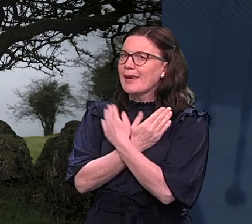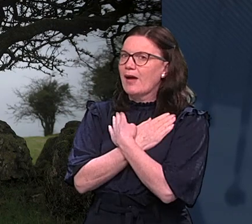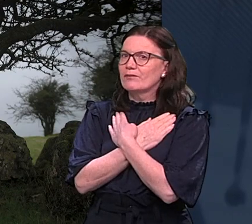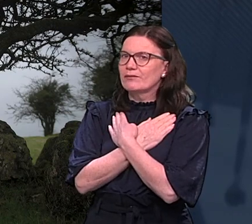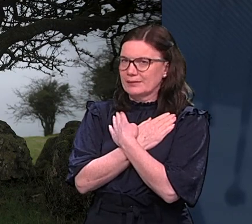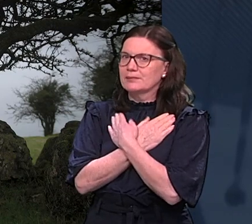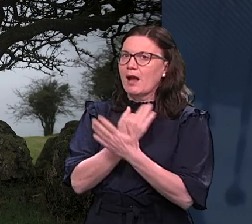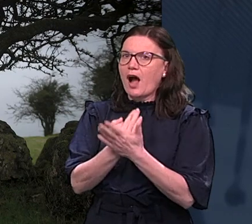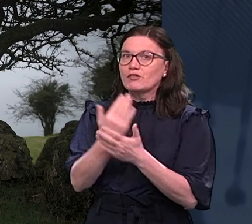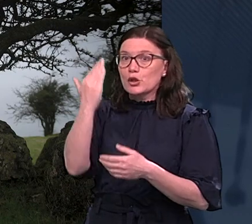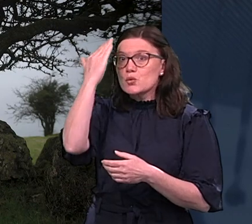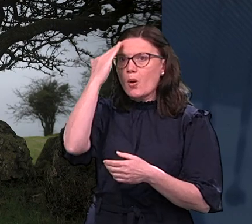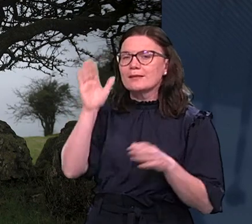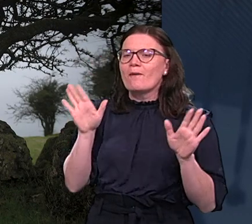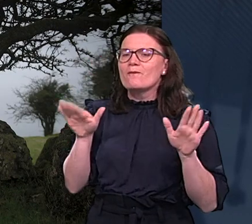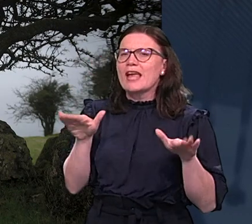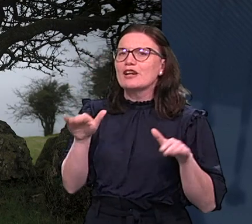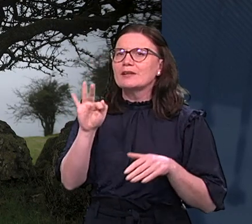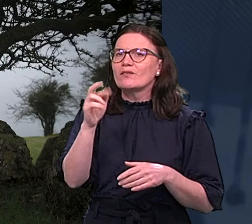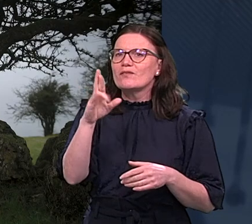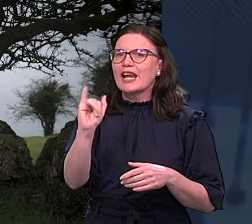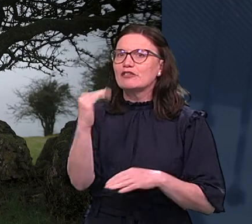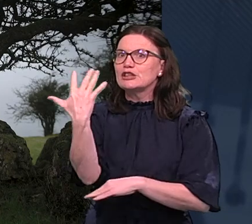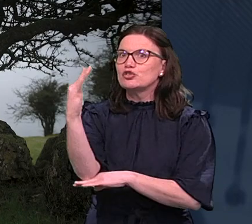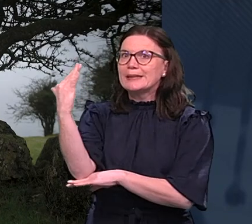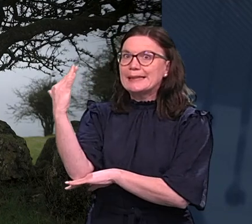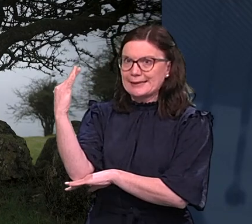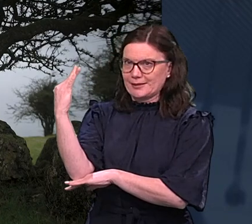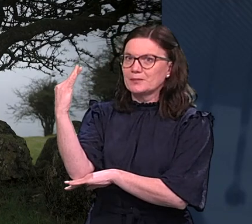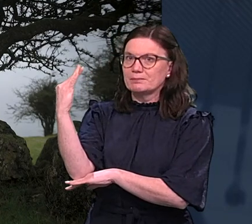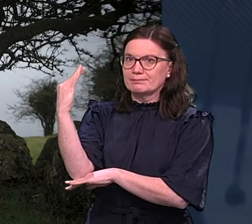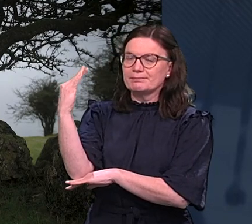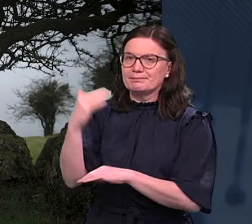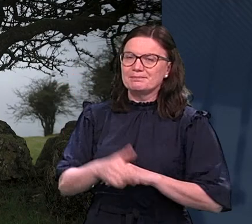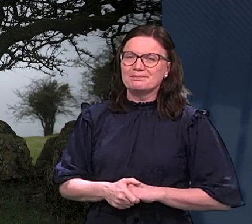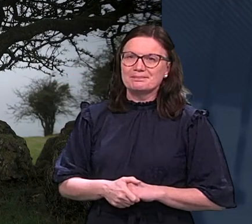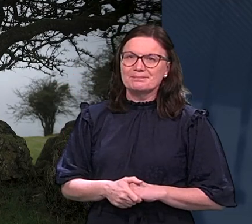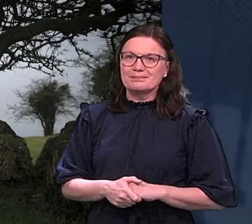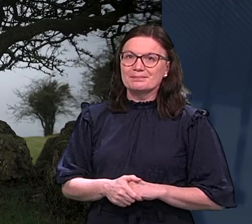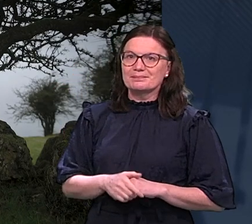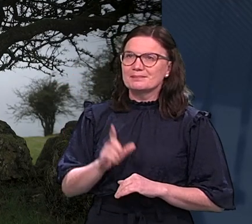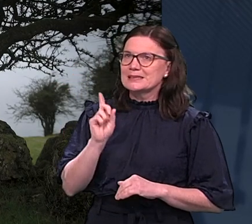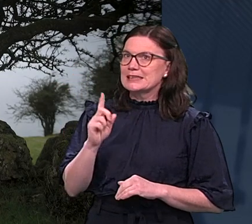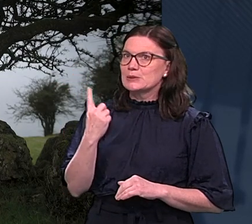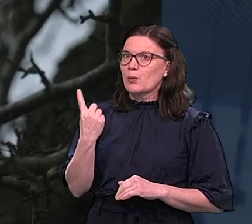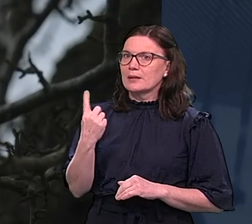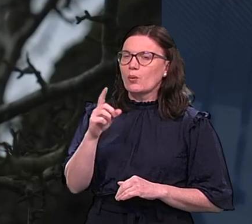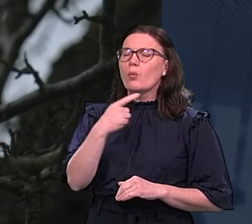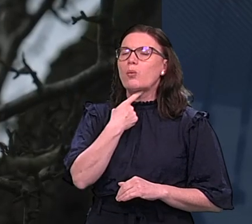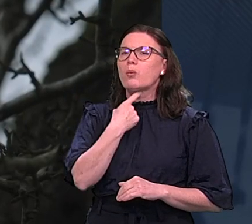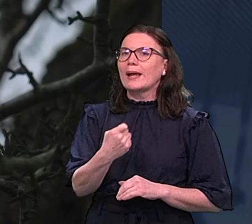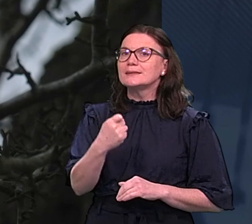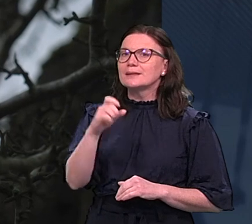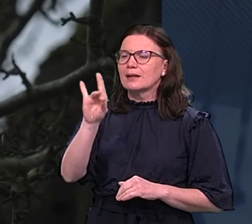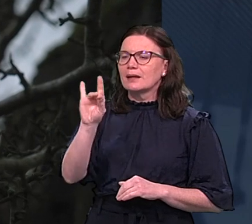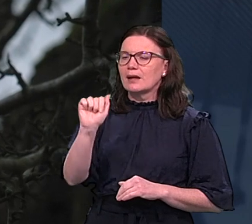regarded and known as the fairy tree. I never really called them the fairies, but this one, the white hawthorn,